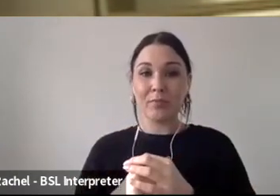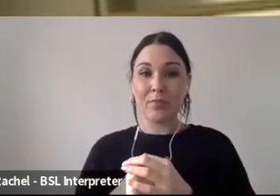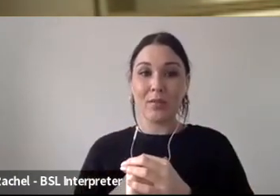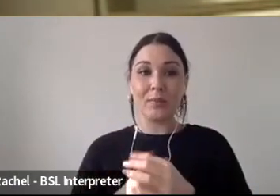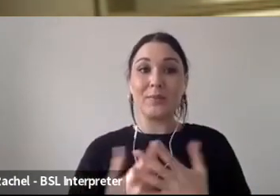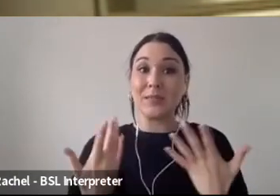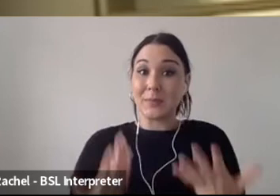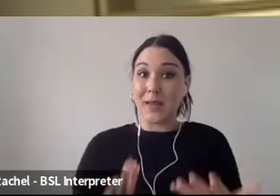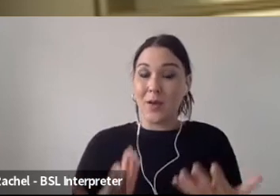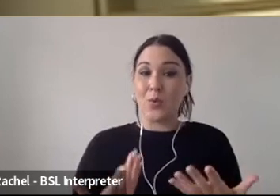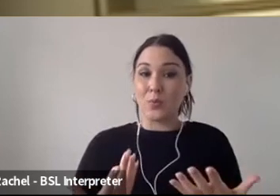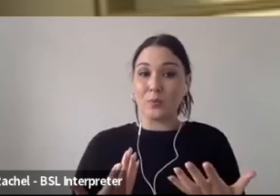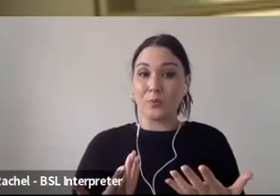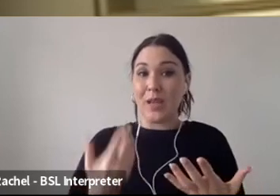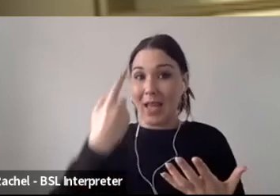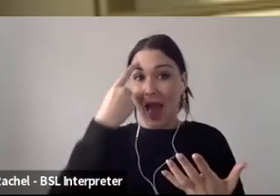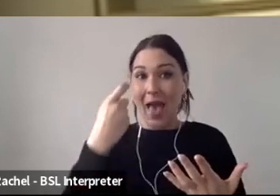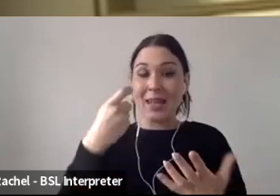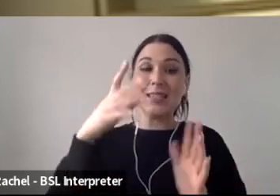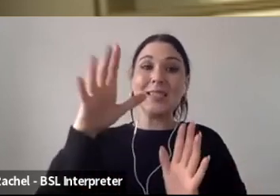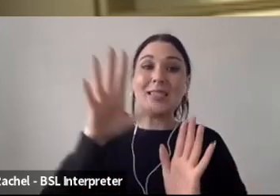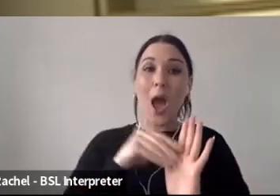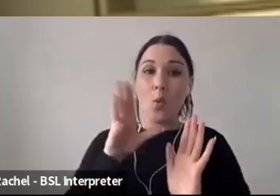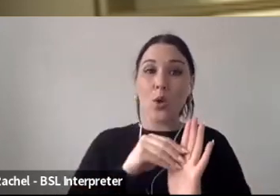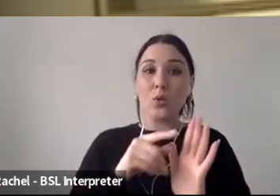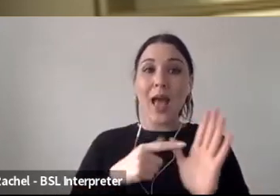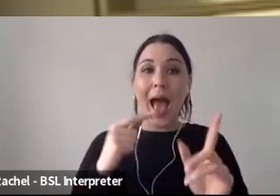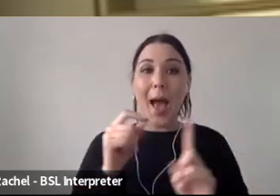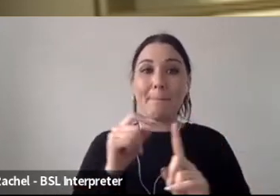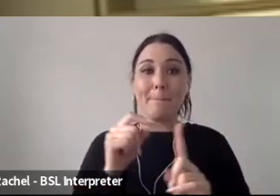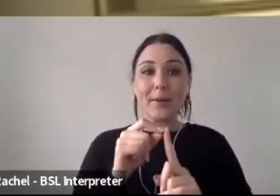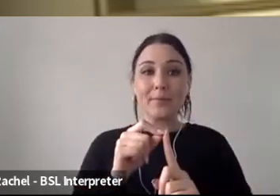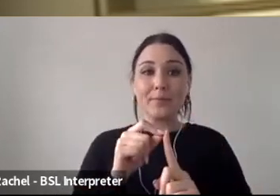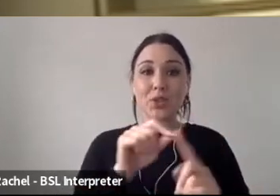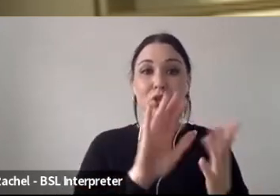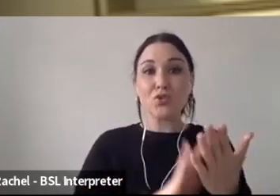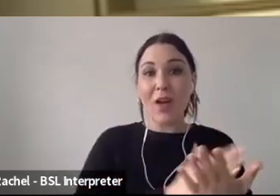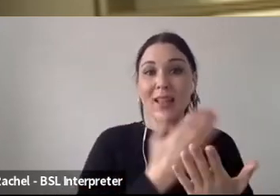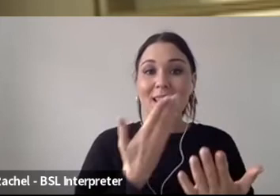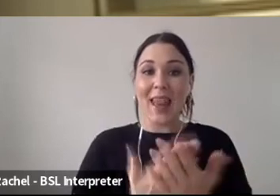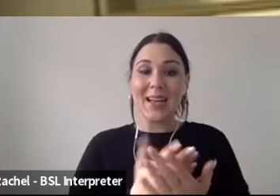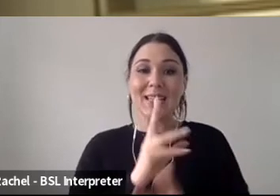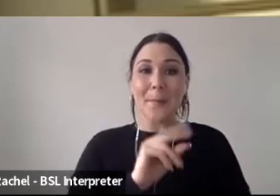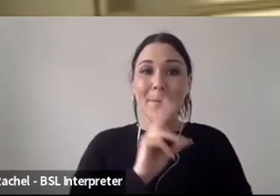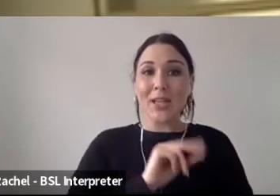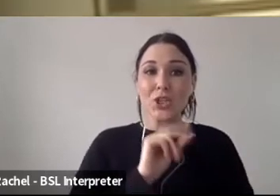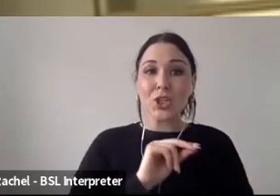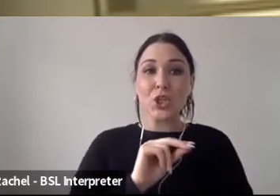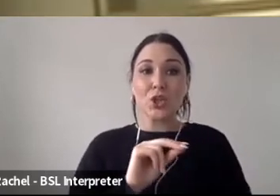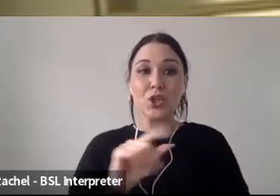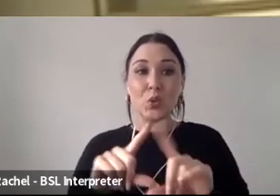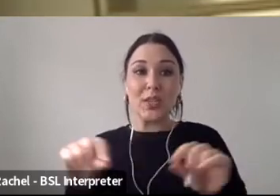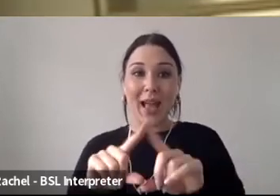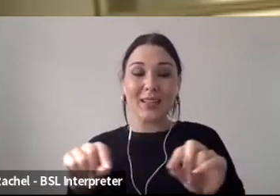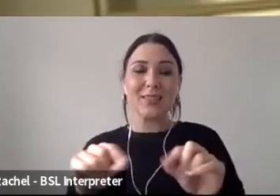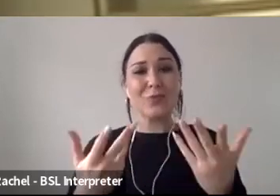Ethereum, you can download an app which translates speech to text. Because at hospital, you've got to go wear a